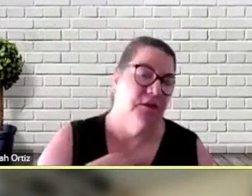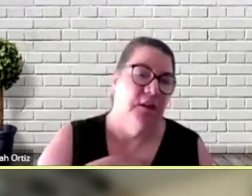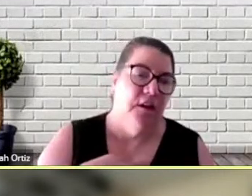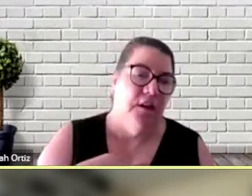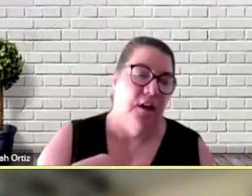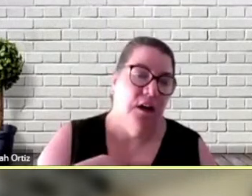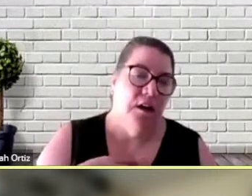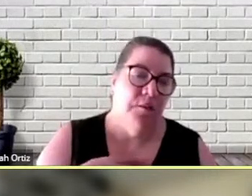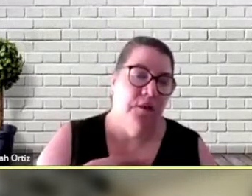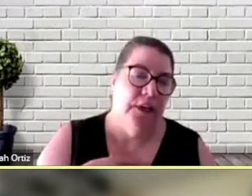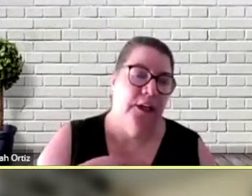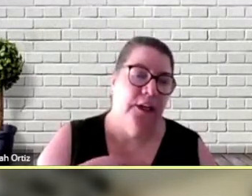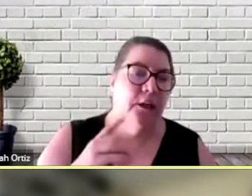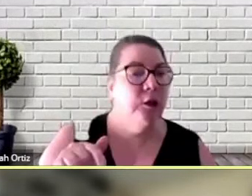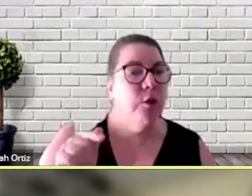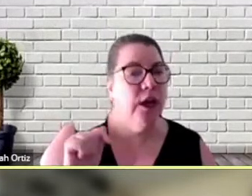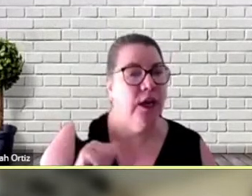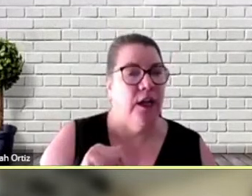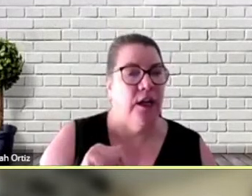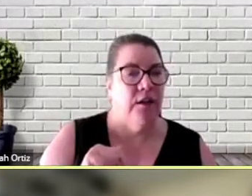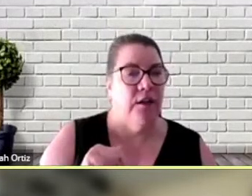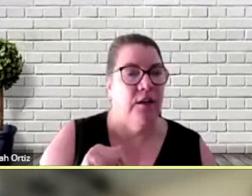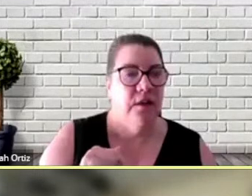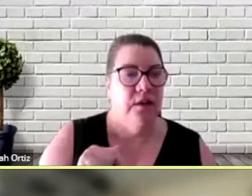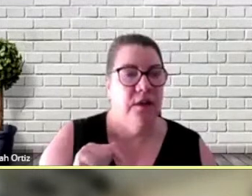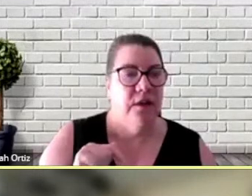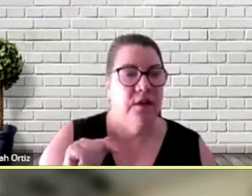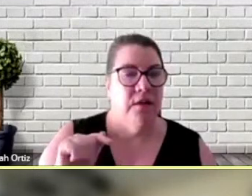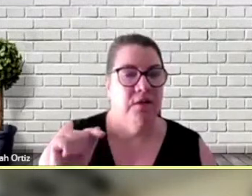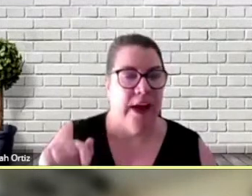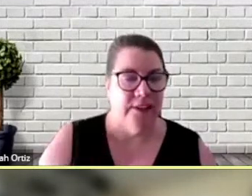there, but in lieu of